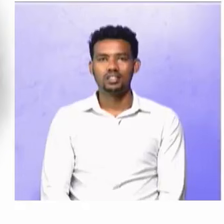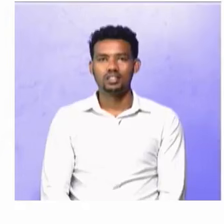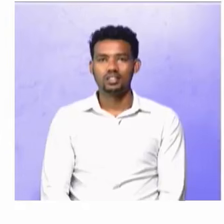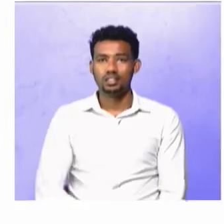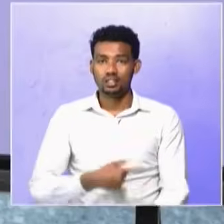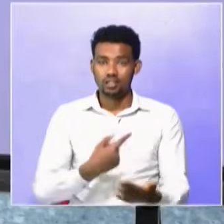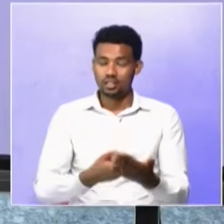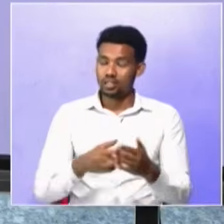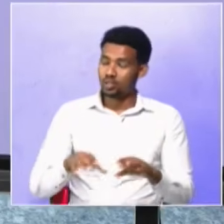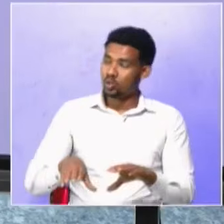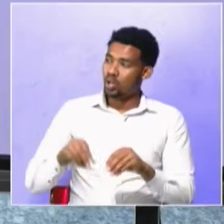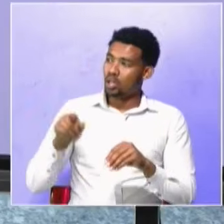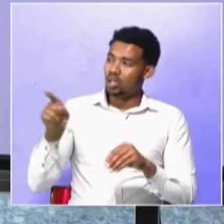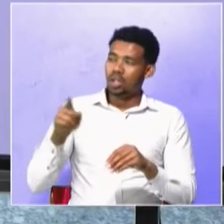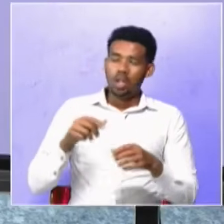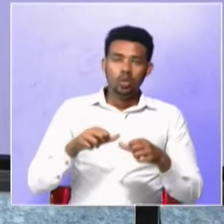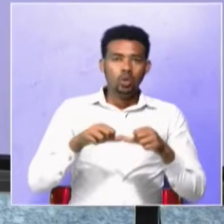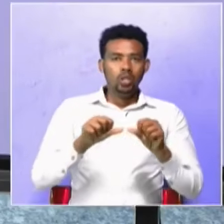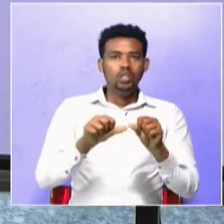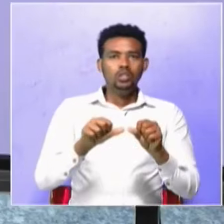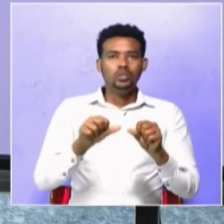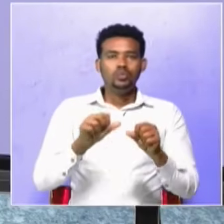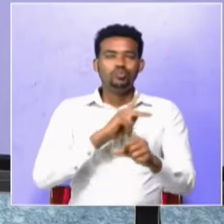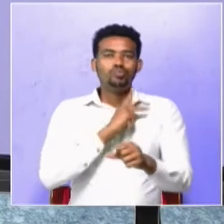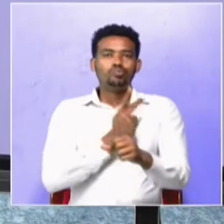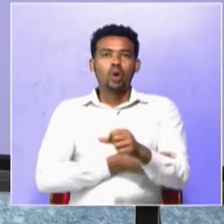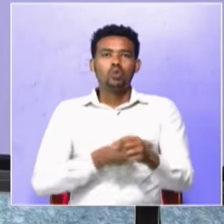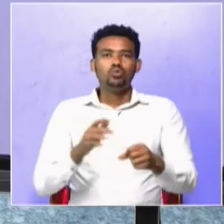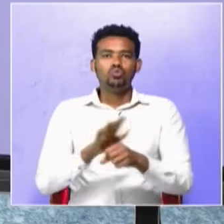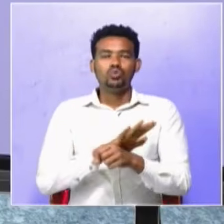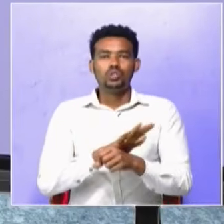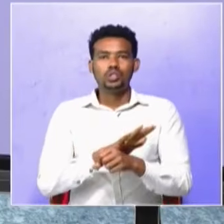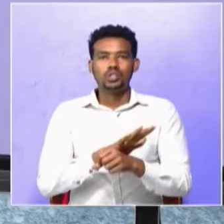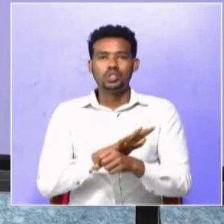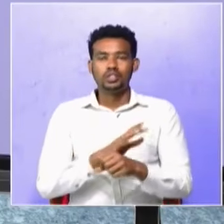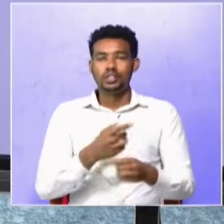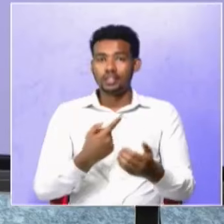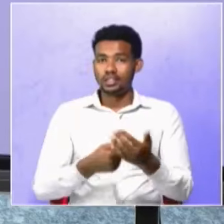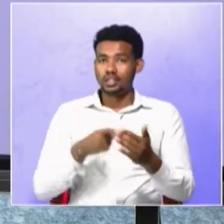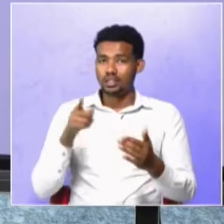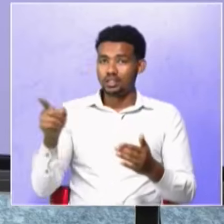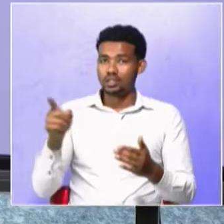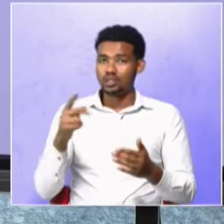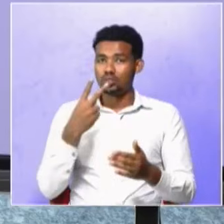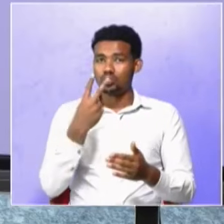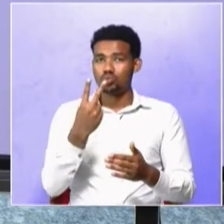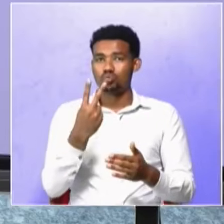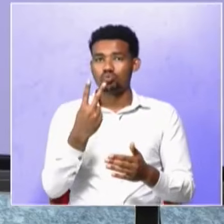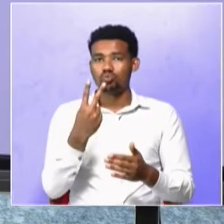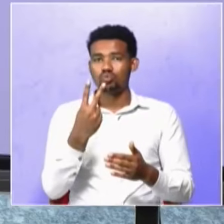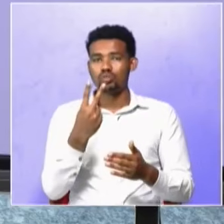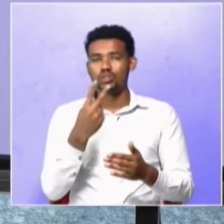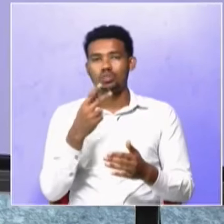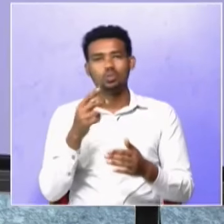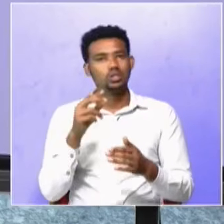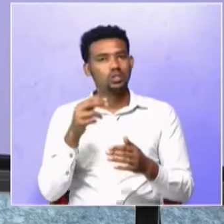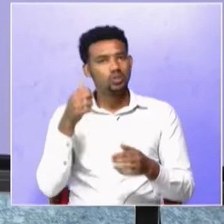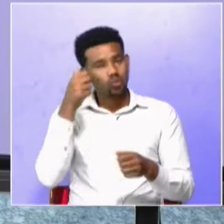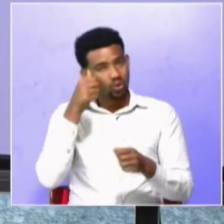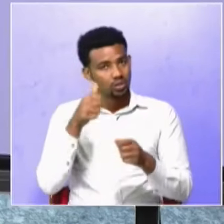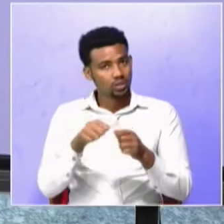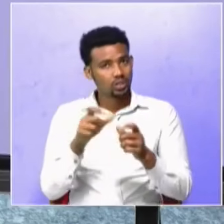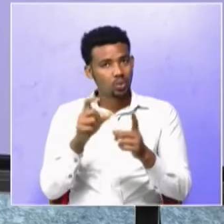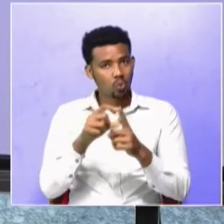Here is students. Let us continue. Powerful. This is 2-syllable adjective. You can notice from the